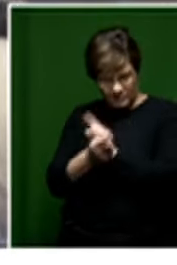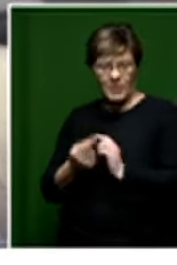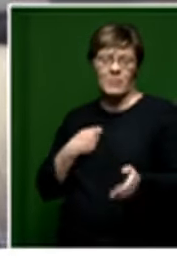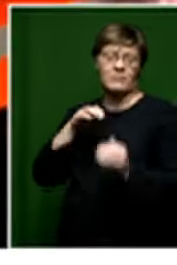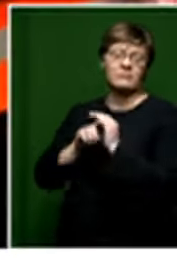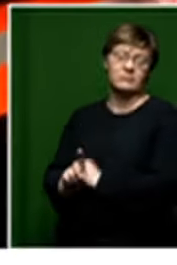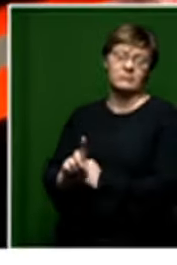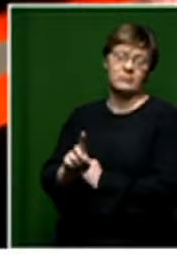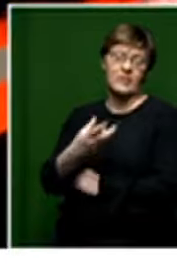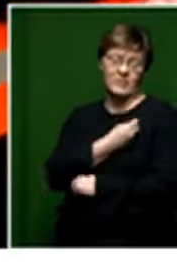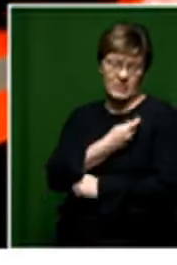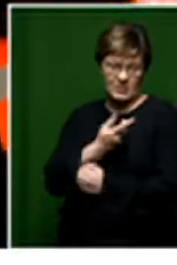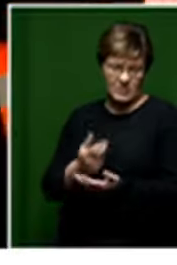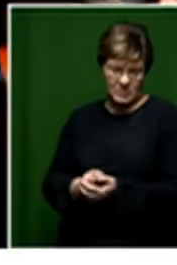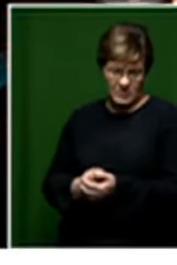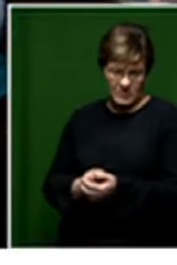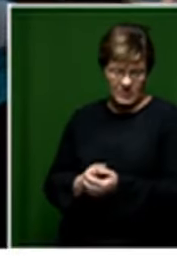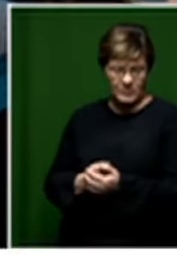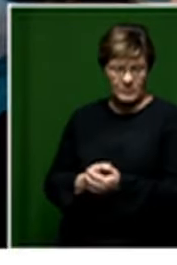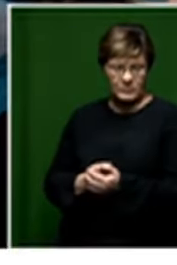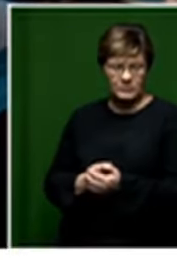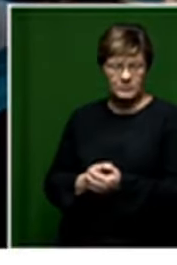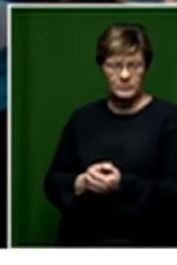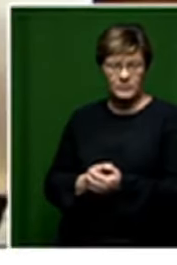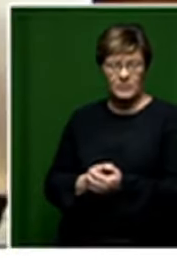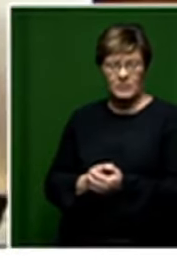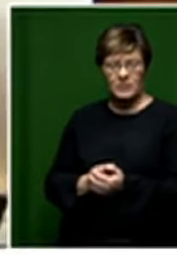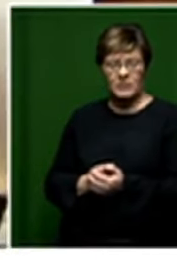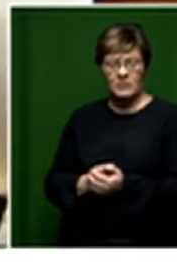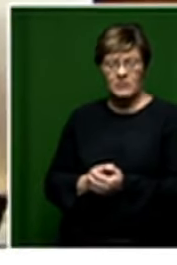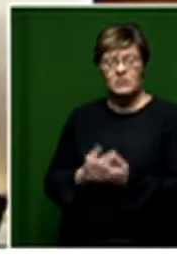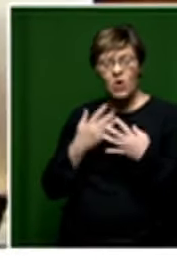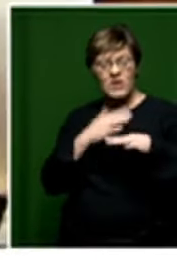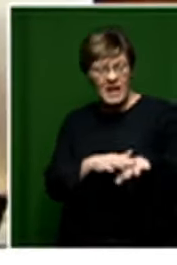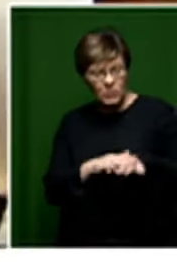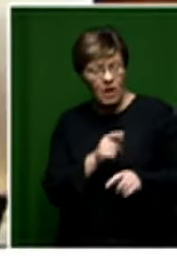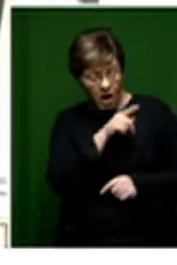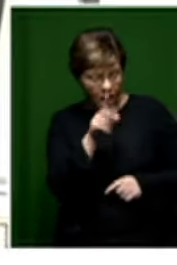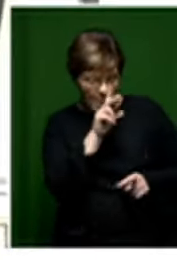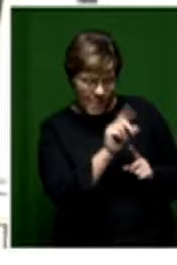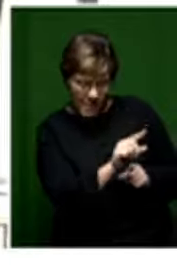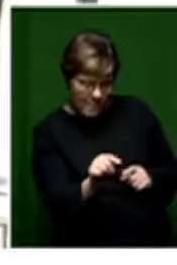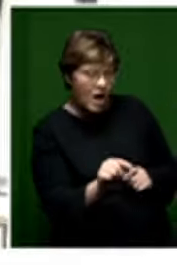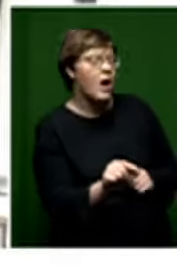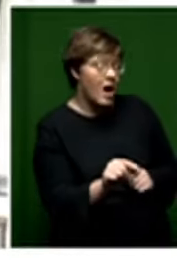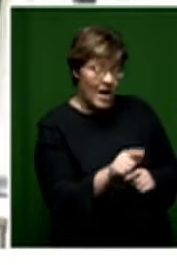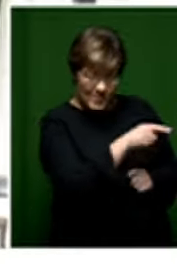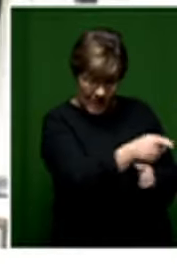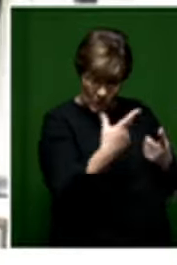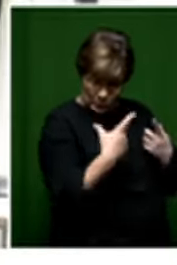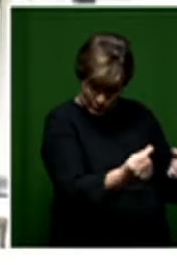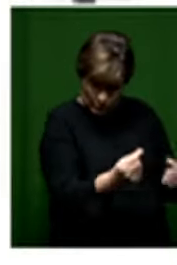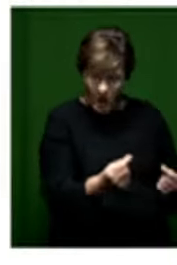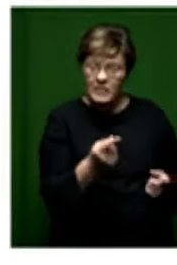people one looks up to more generally, and even members within one's network taking the vaccine seems to have a big